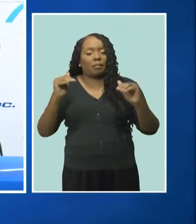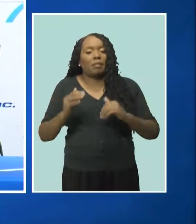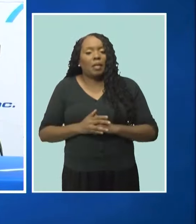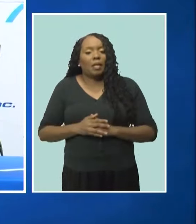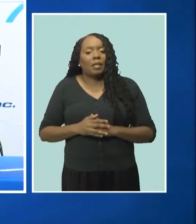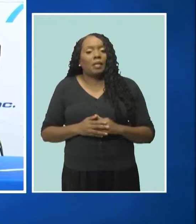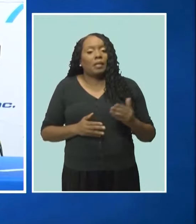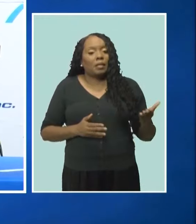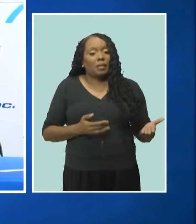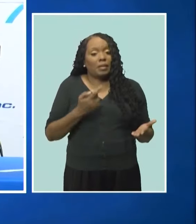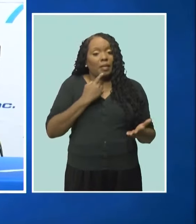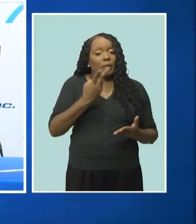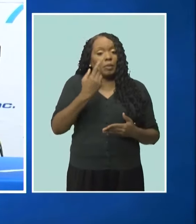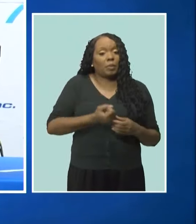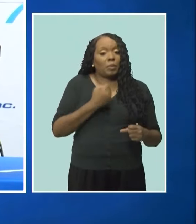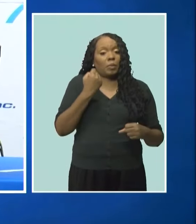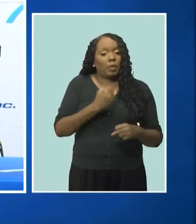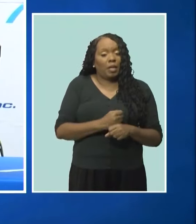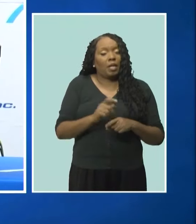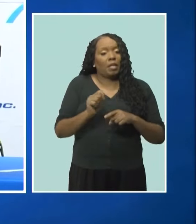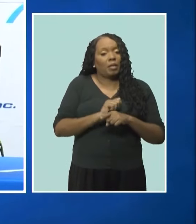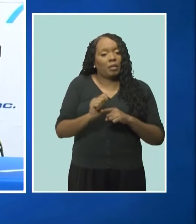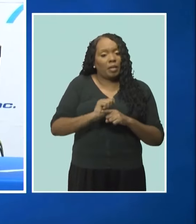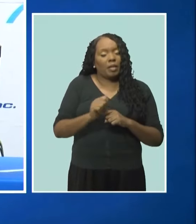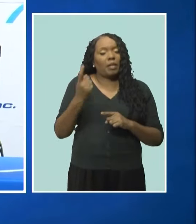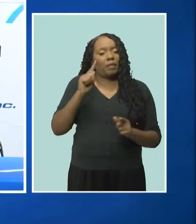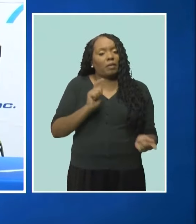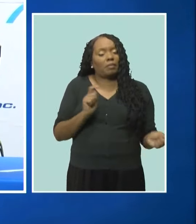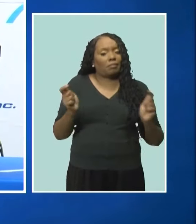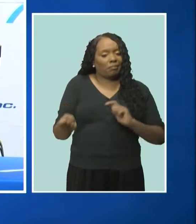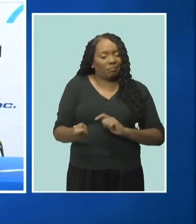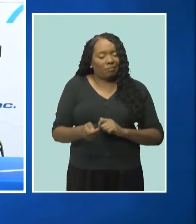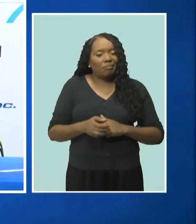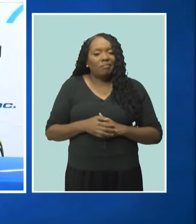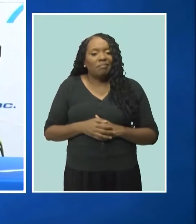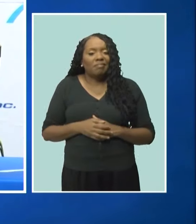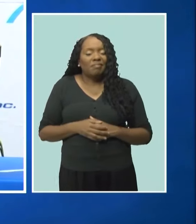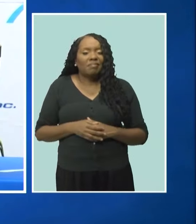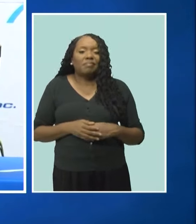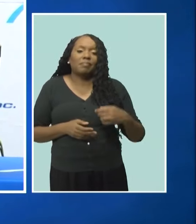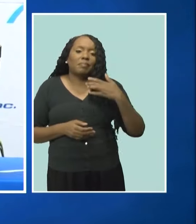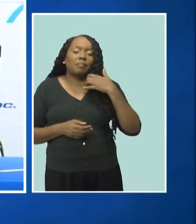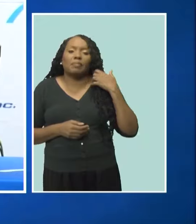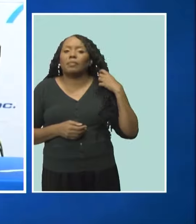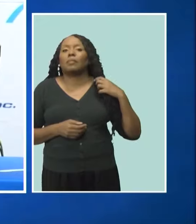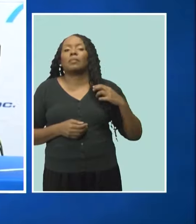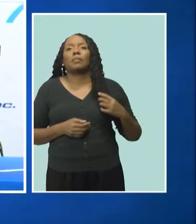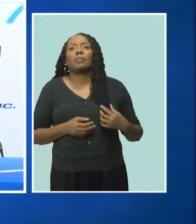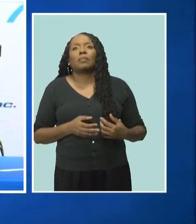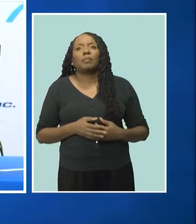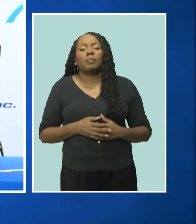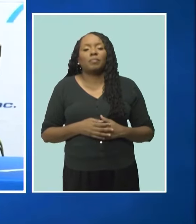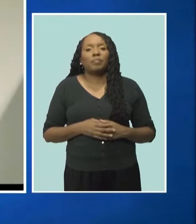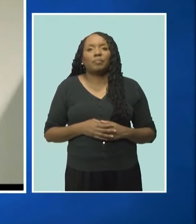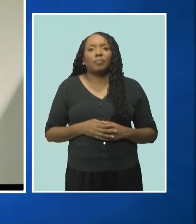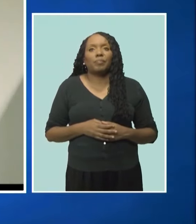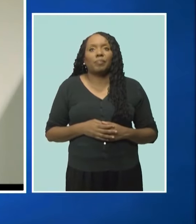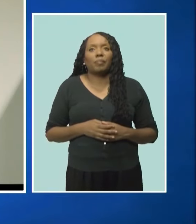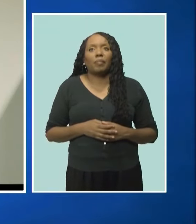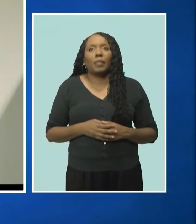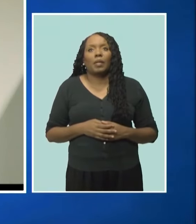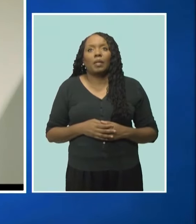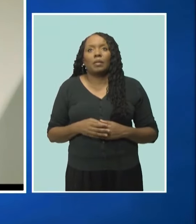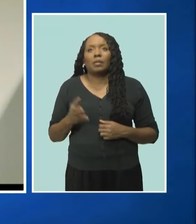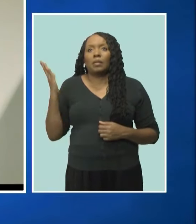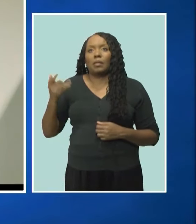Dr. Leacock called the two-year exercise training for transformation. We are going to focus on service with a